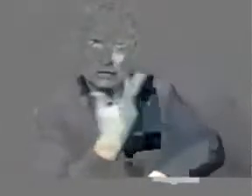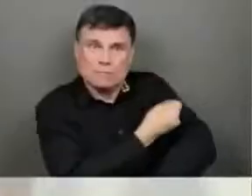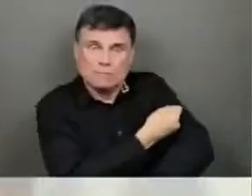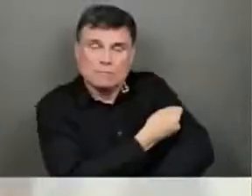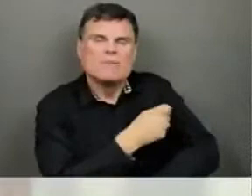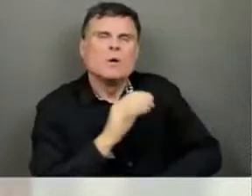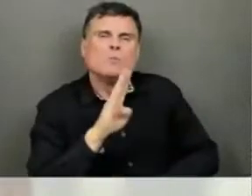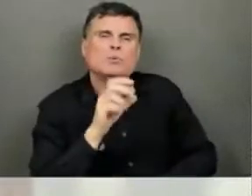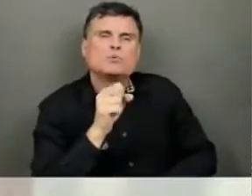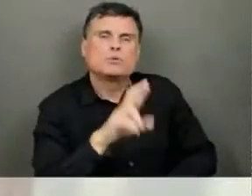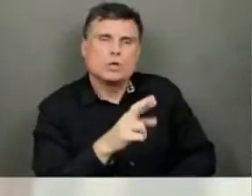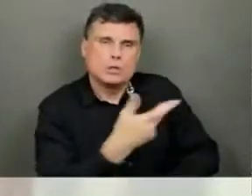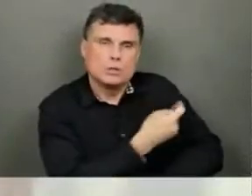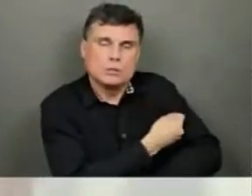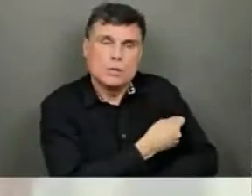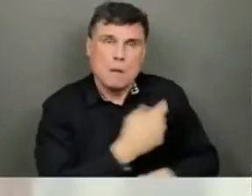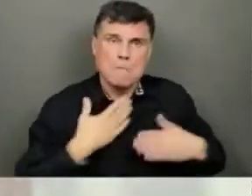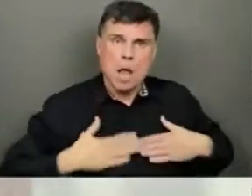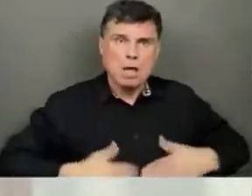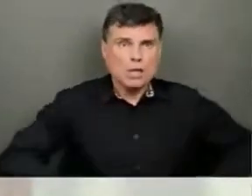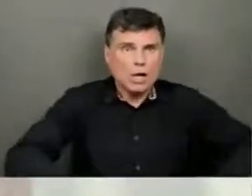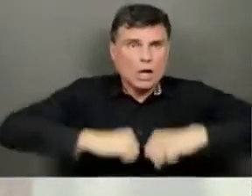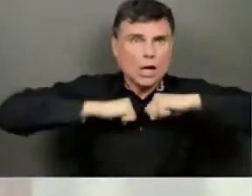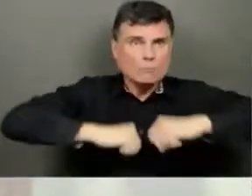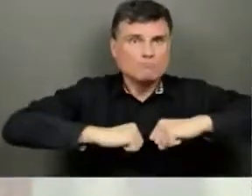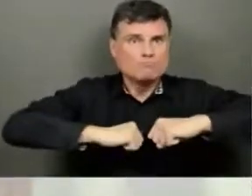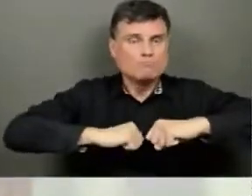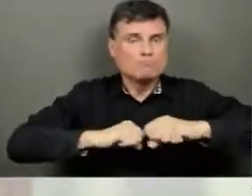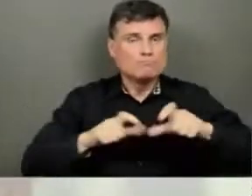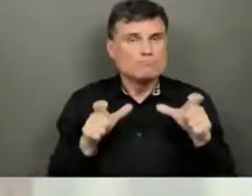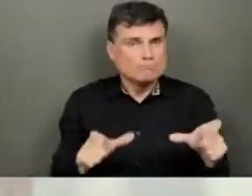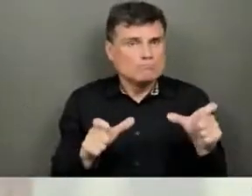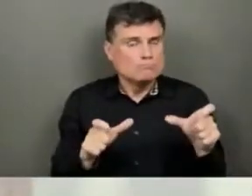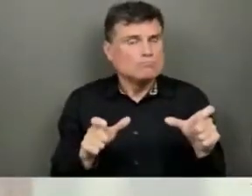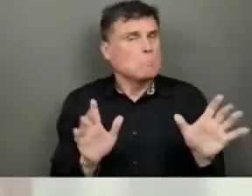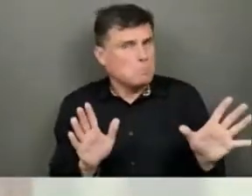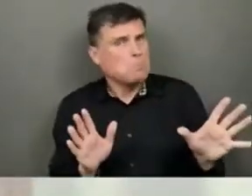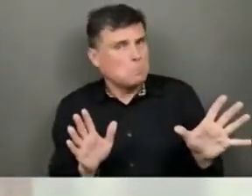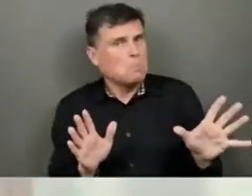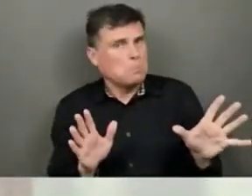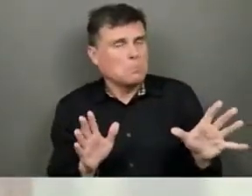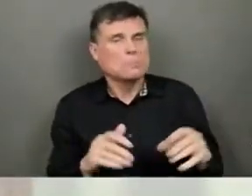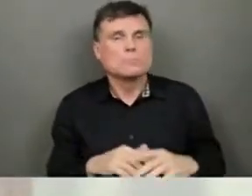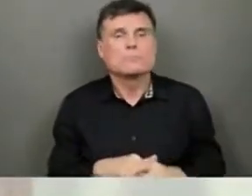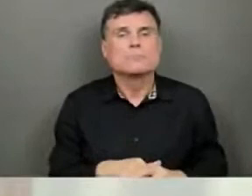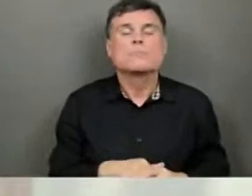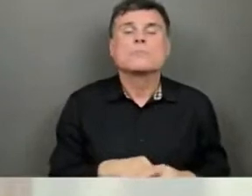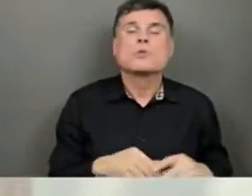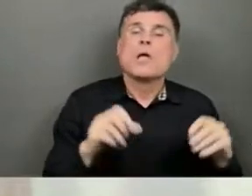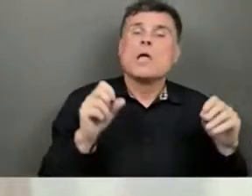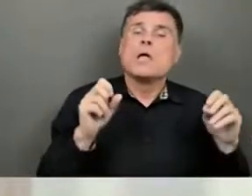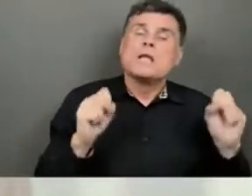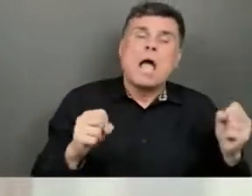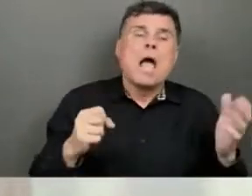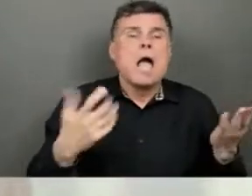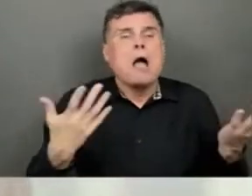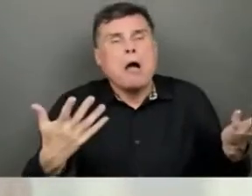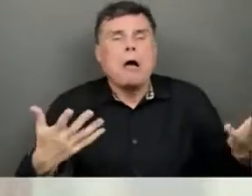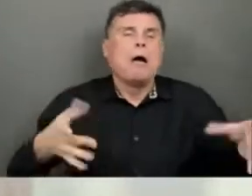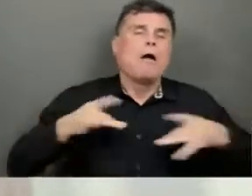protection against infection goes down quite a bit, but that protection against severe illness and hospitalization remains very